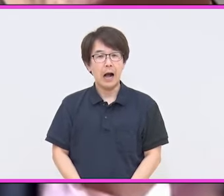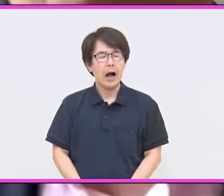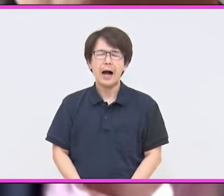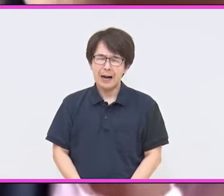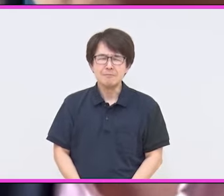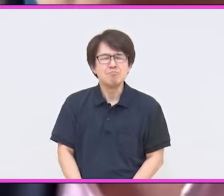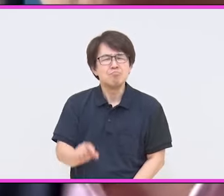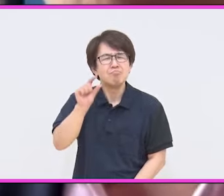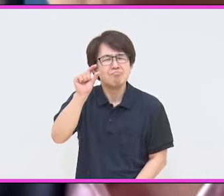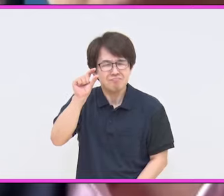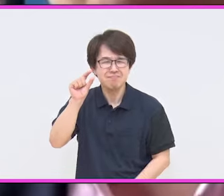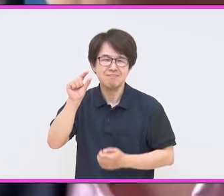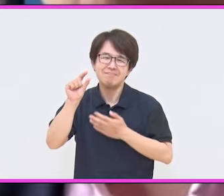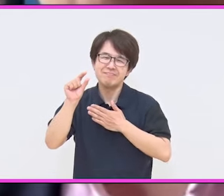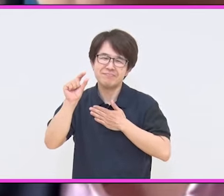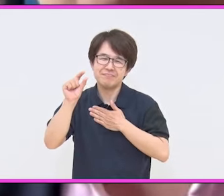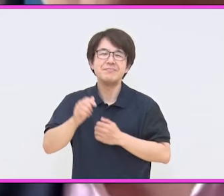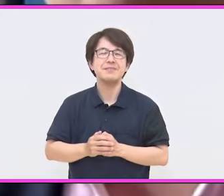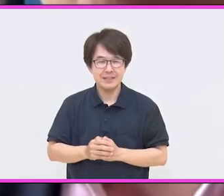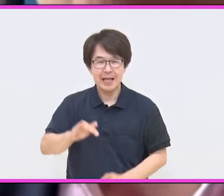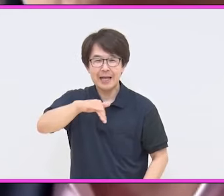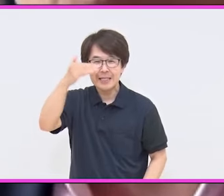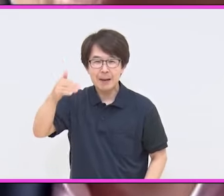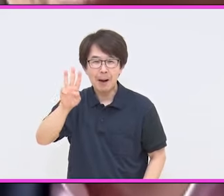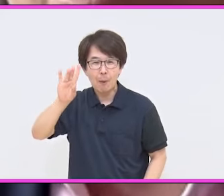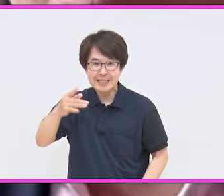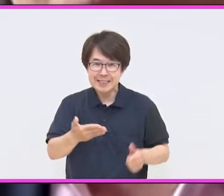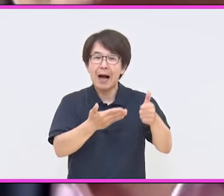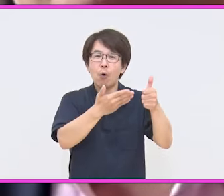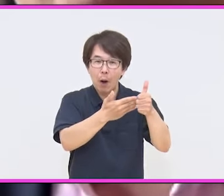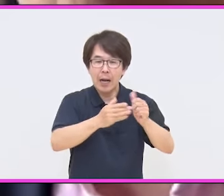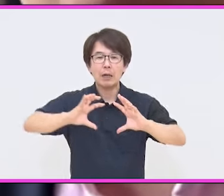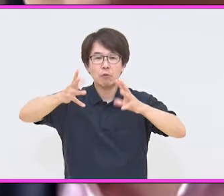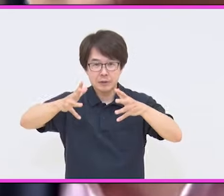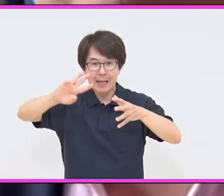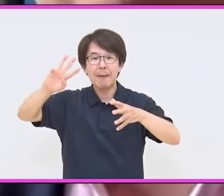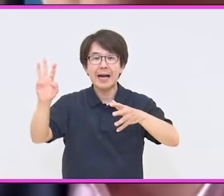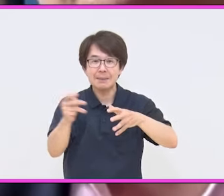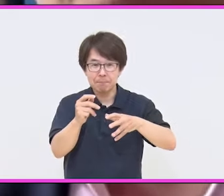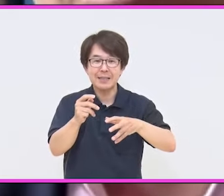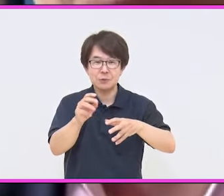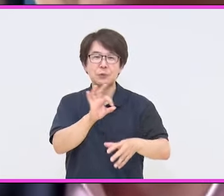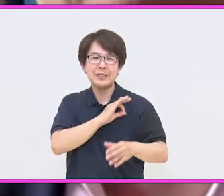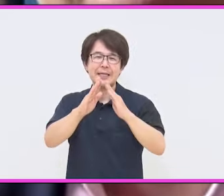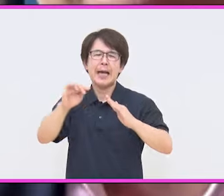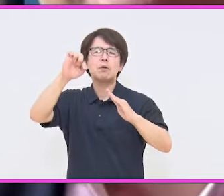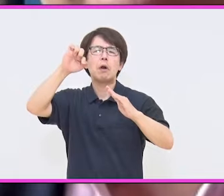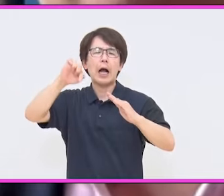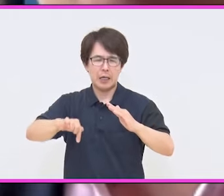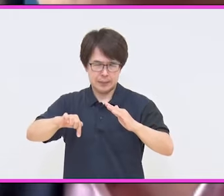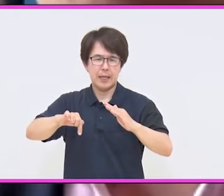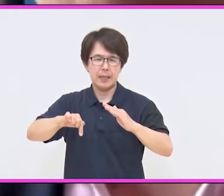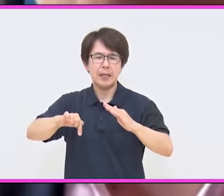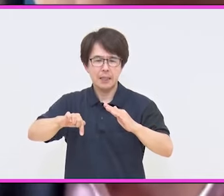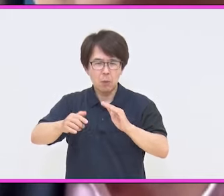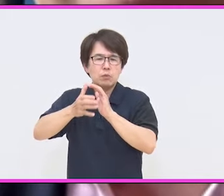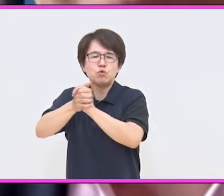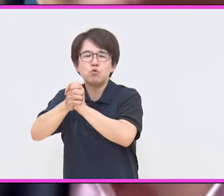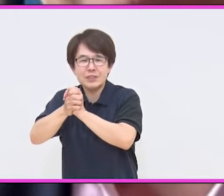a little of it because I know Yama through the IPC and he's been a very good friend and supporter.